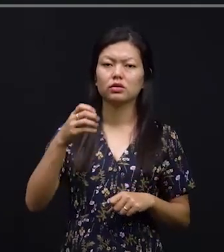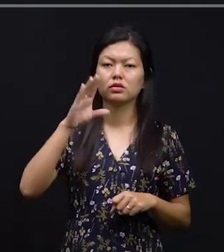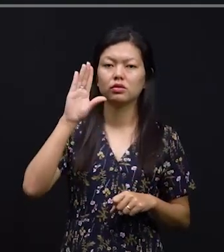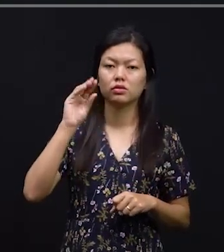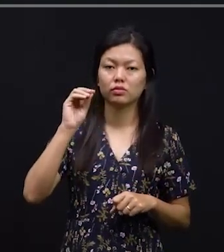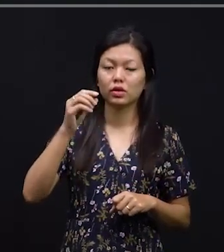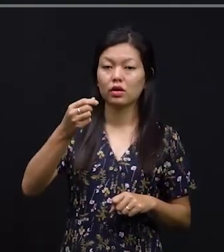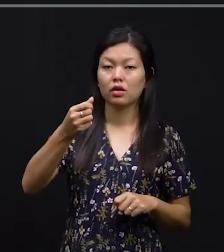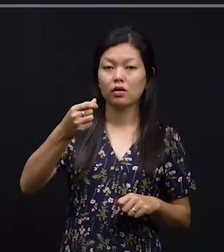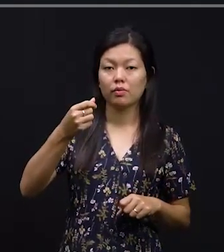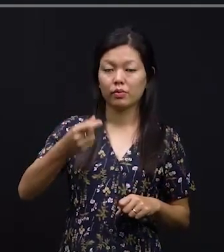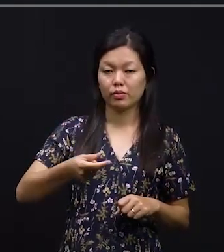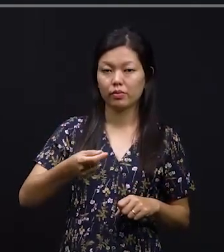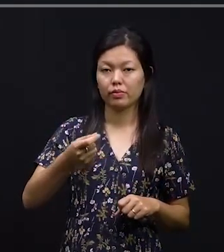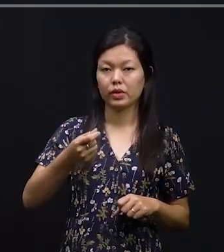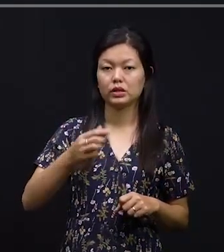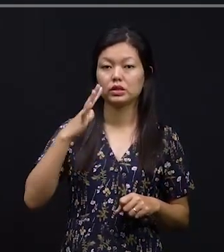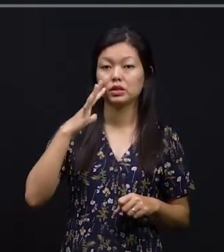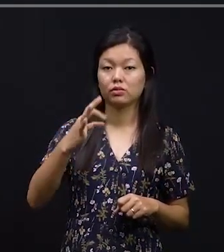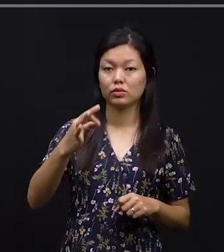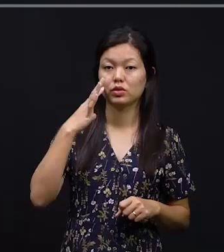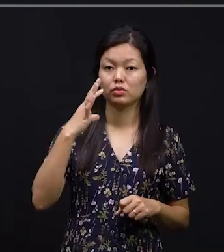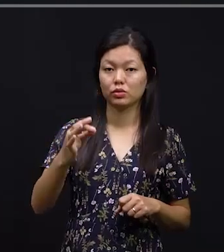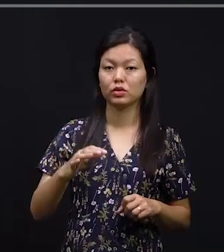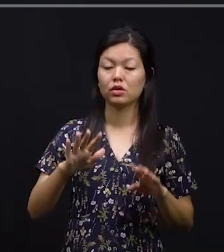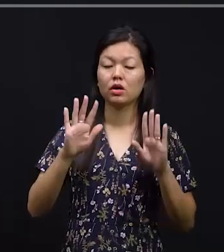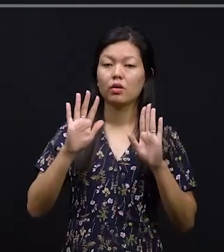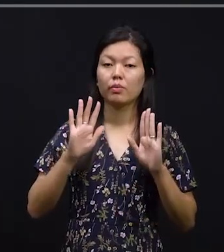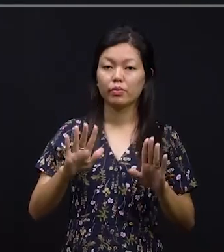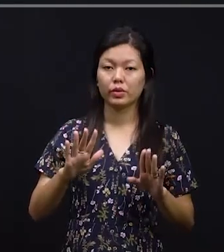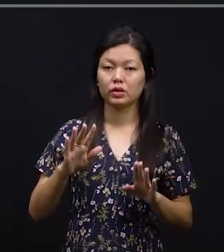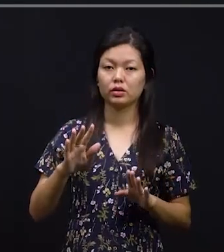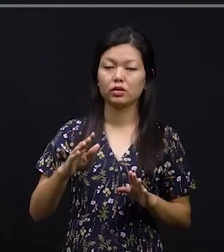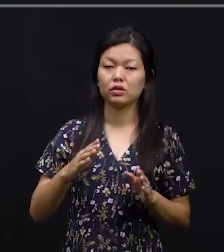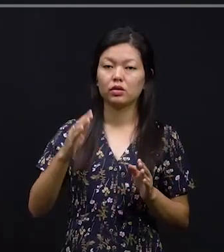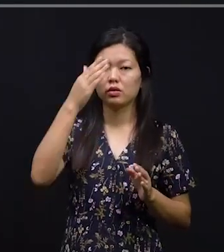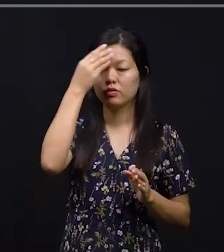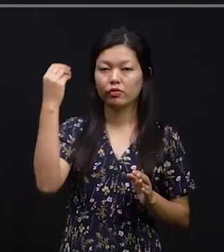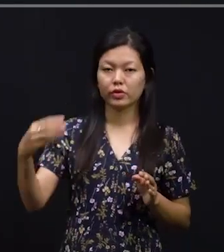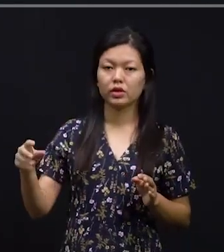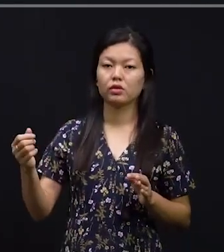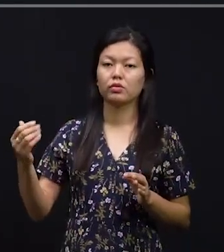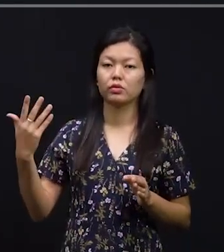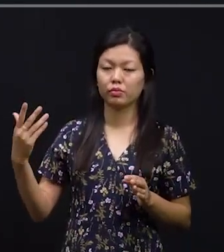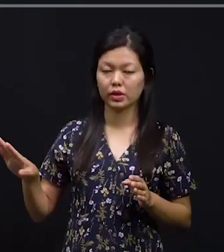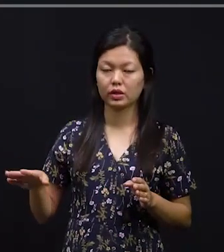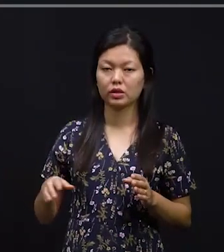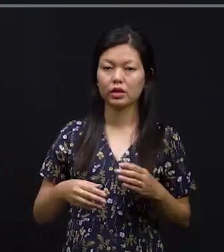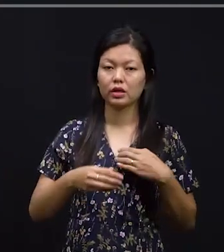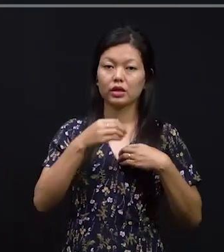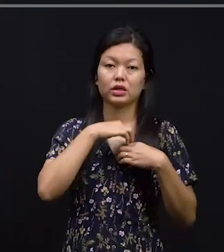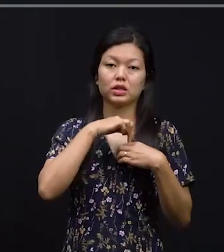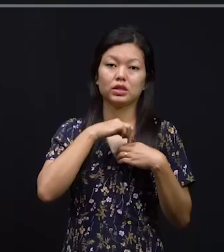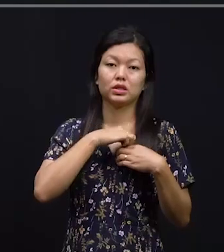many reasons, but the most important thing is the inner joy and the peace, which money cannot replace. This